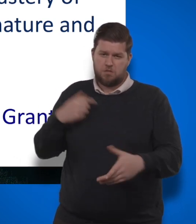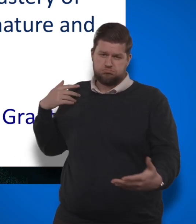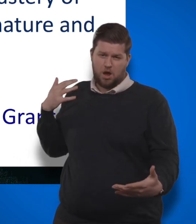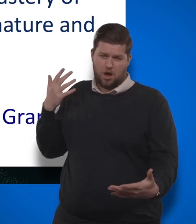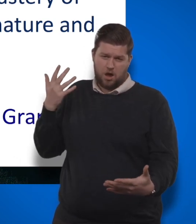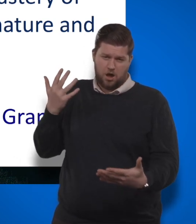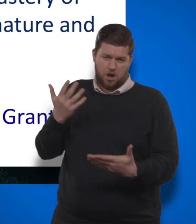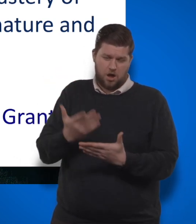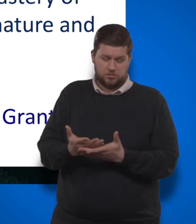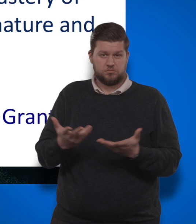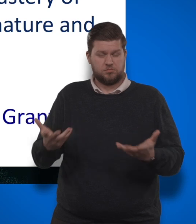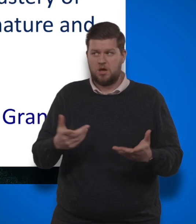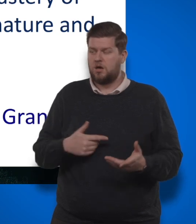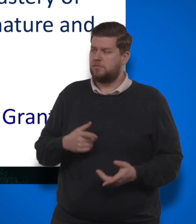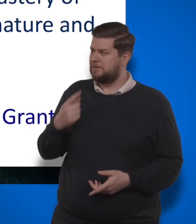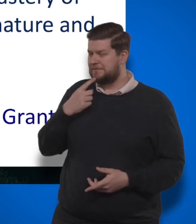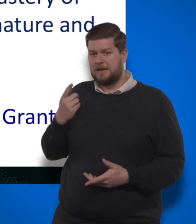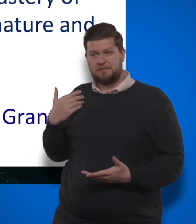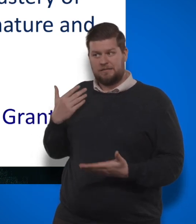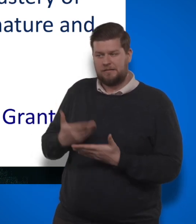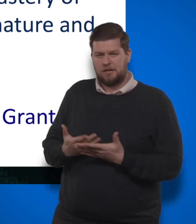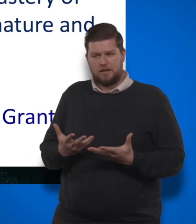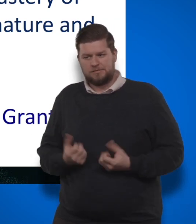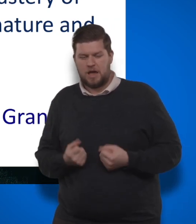to accept it, this is what it means to be human,